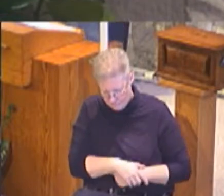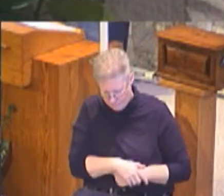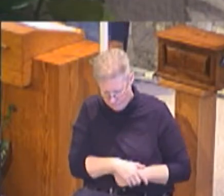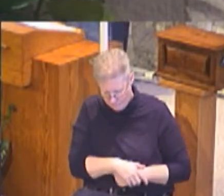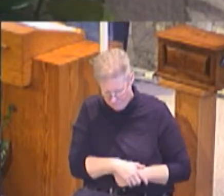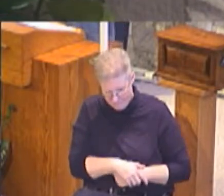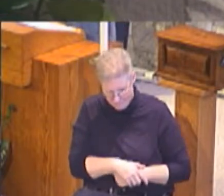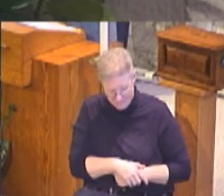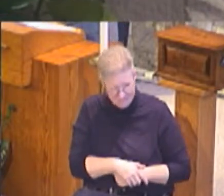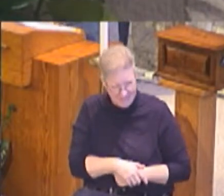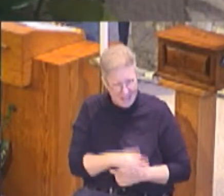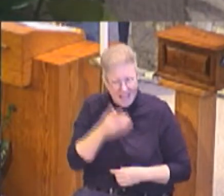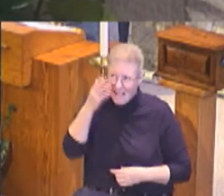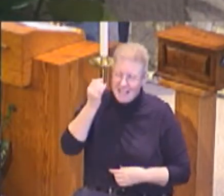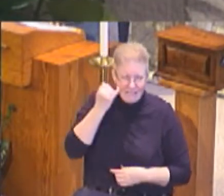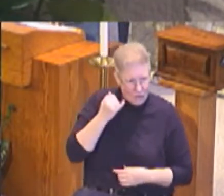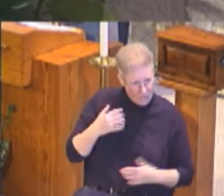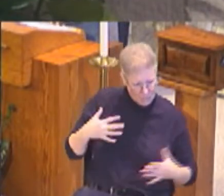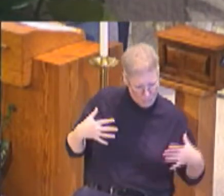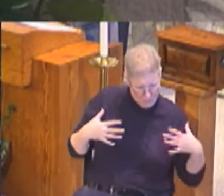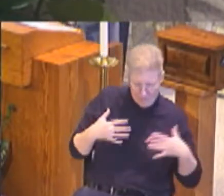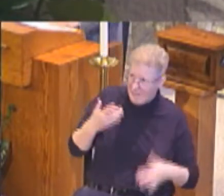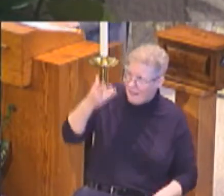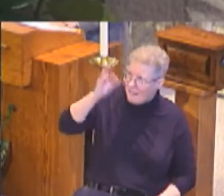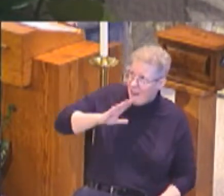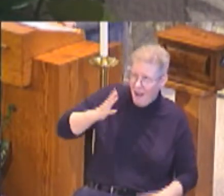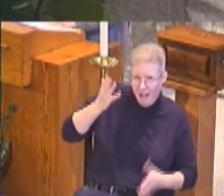thing that mankind ever came up with.